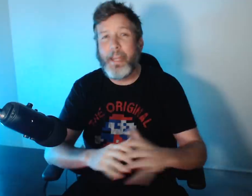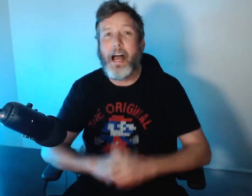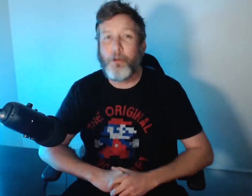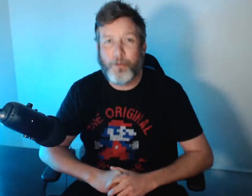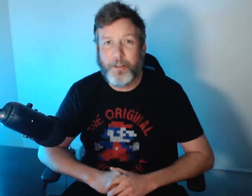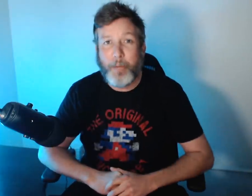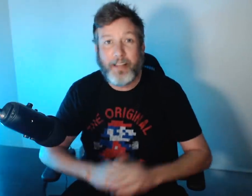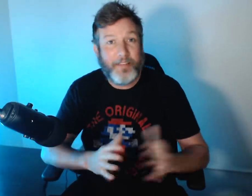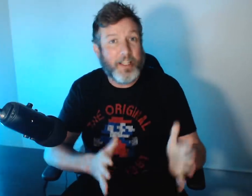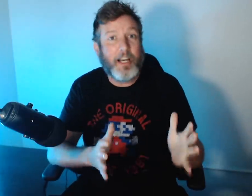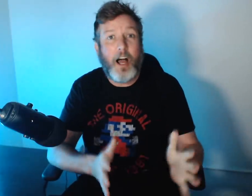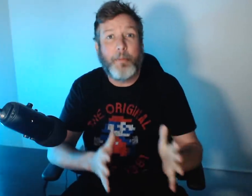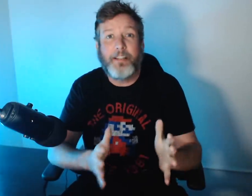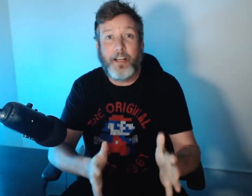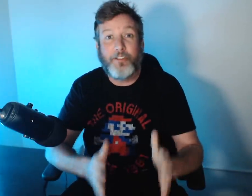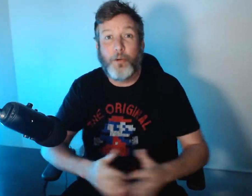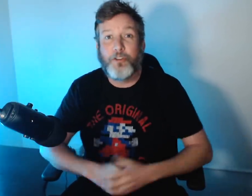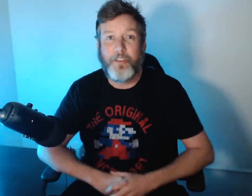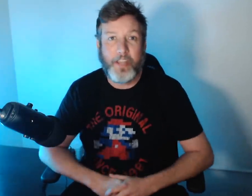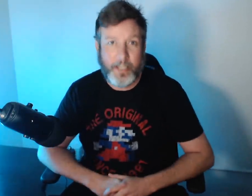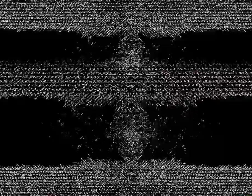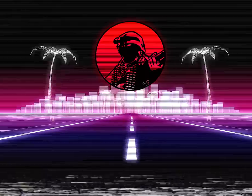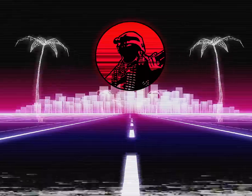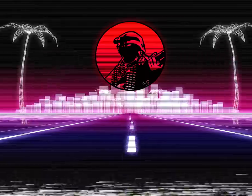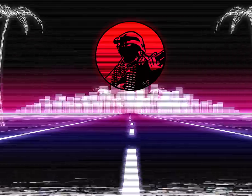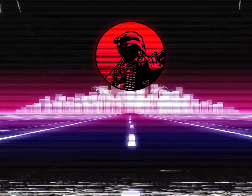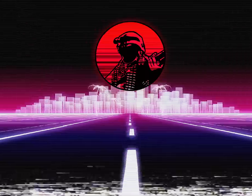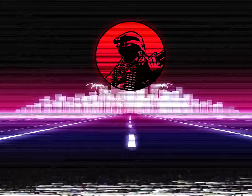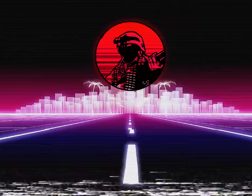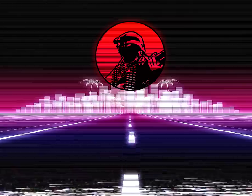really help the algorithm by leaving a comment to let us know what you think.